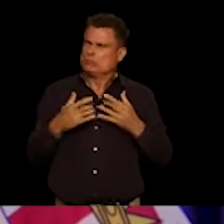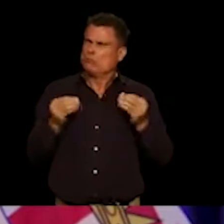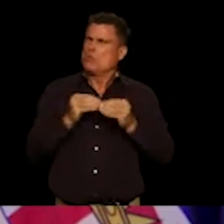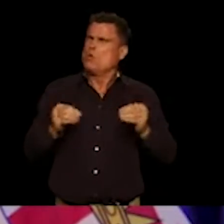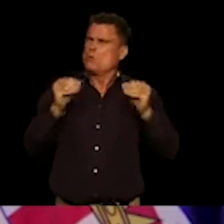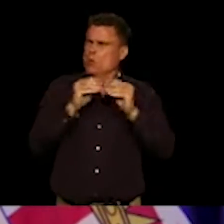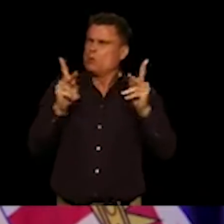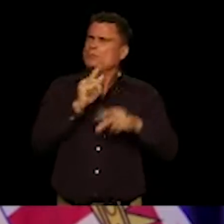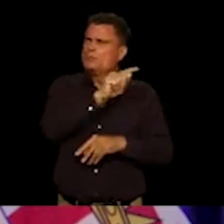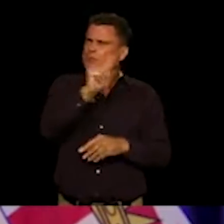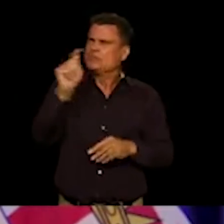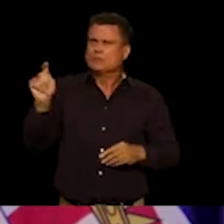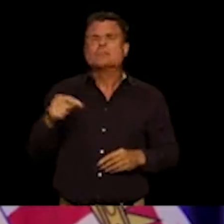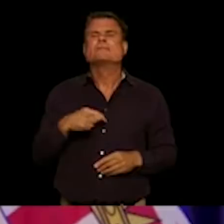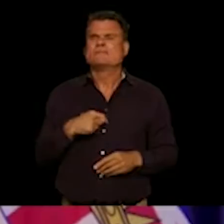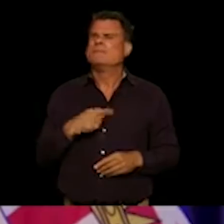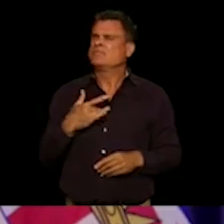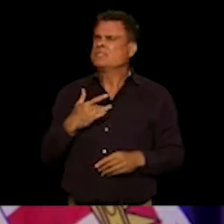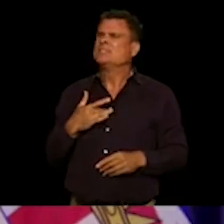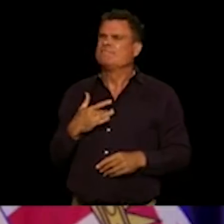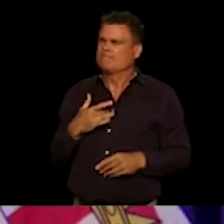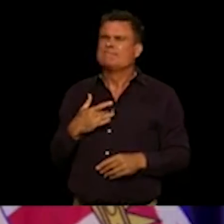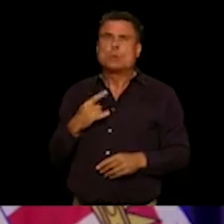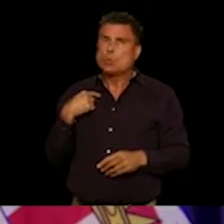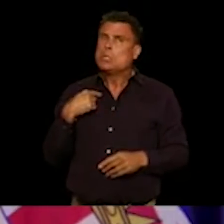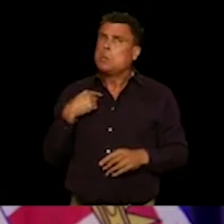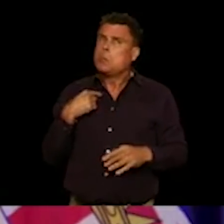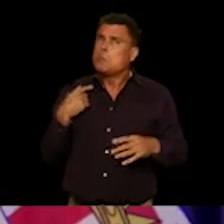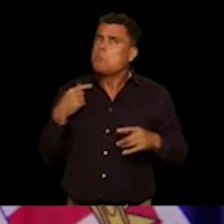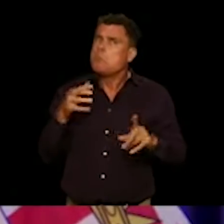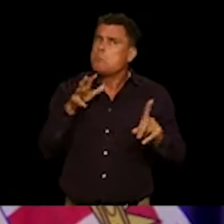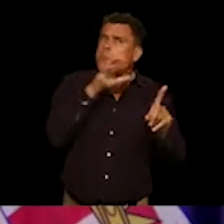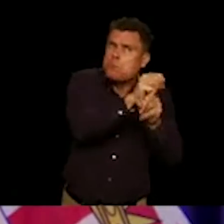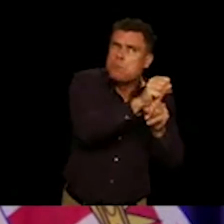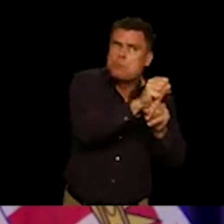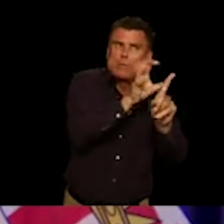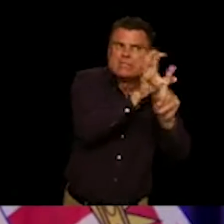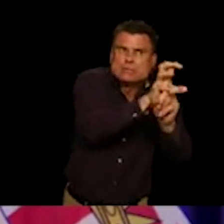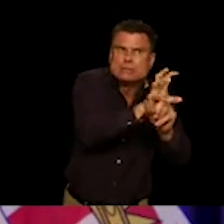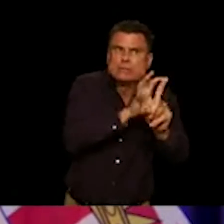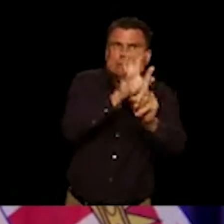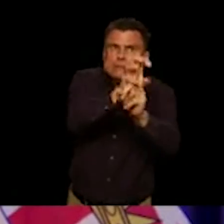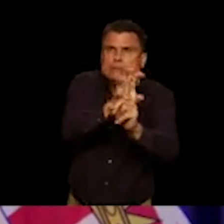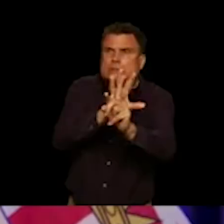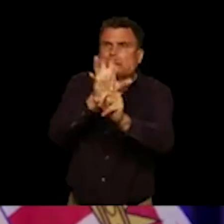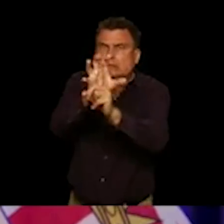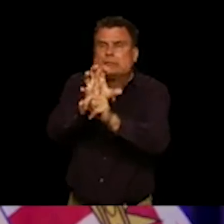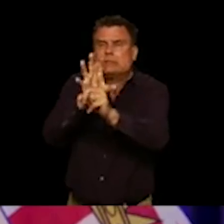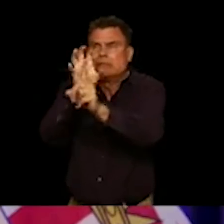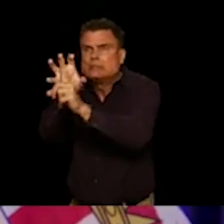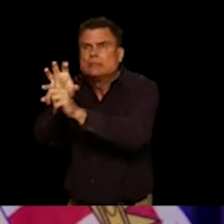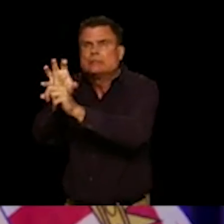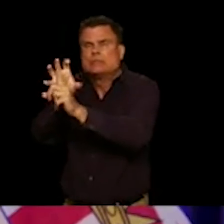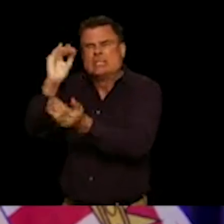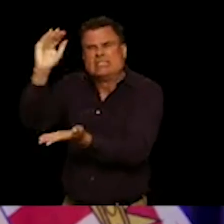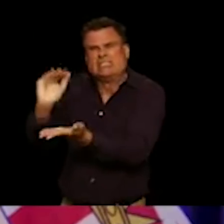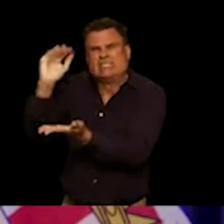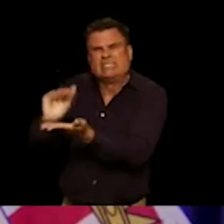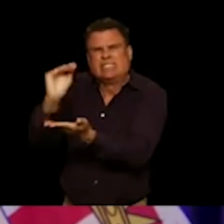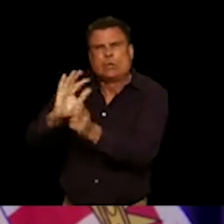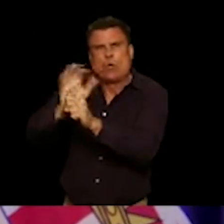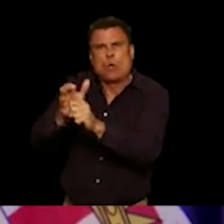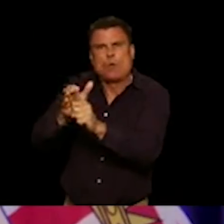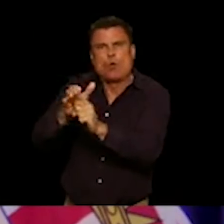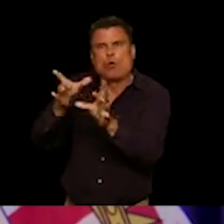we are holding our own. We're able to contact 98% of the people who are close contacts of